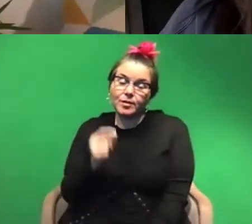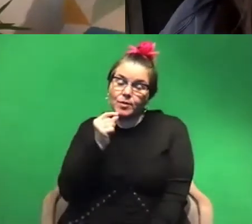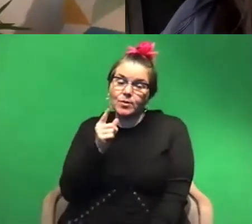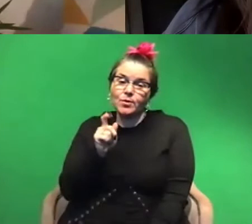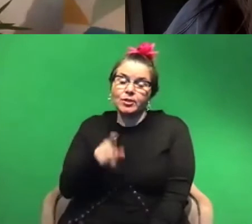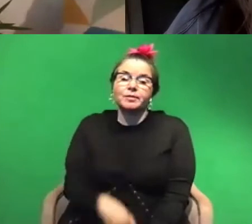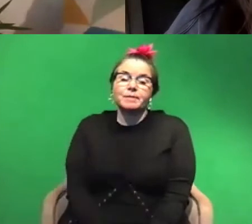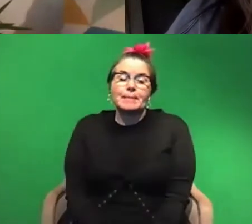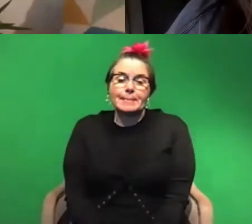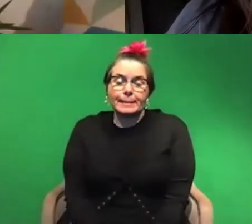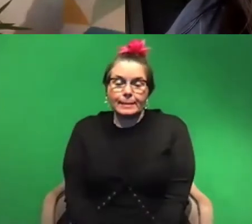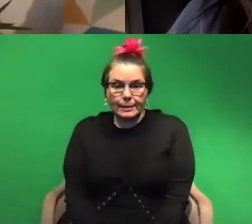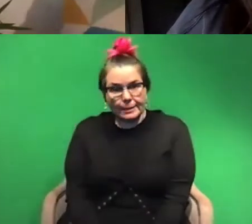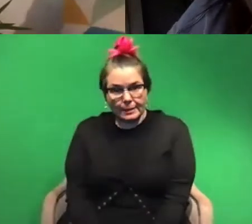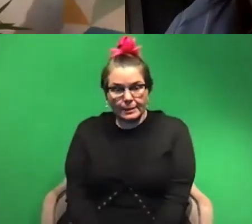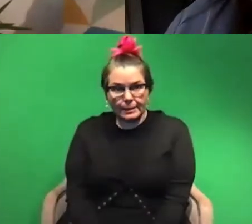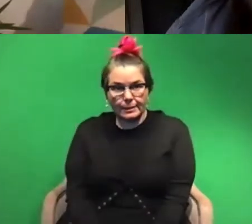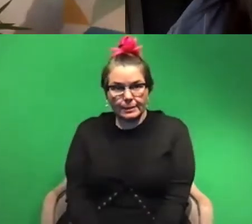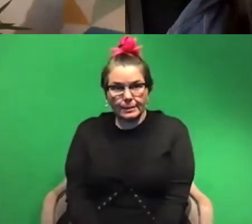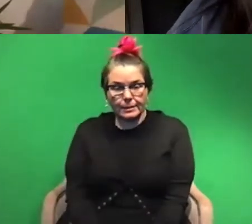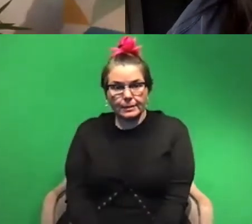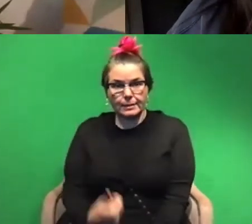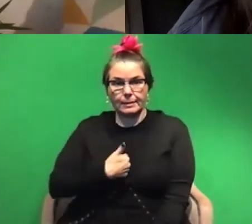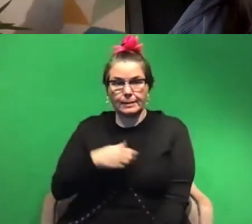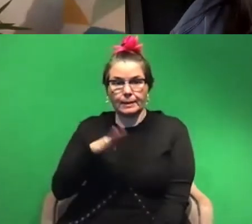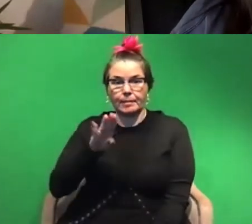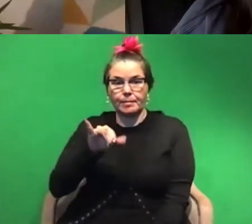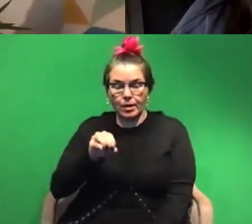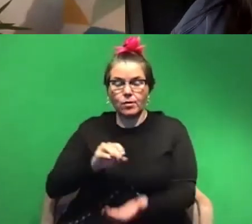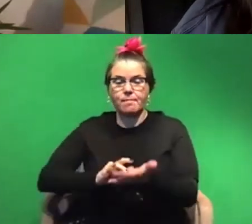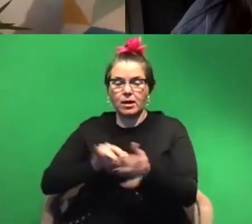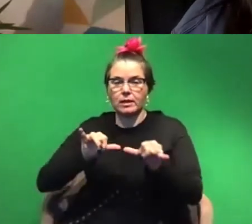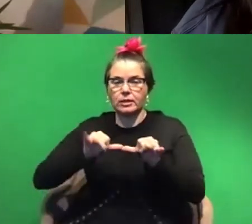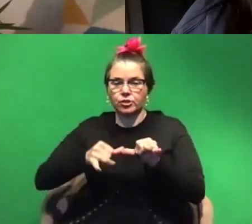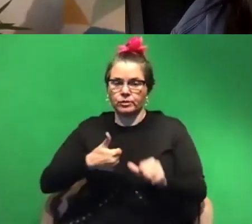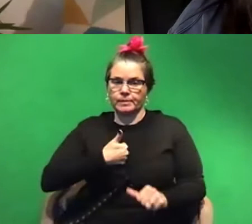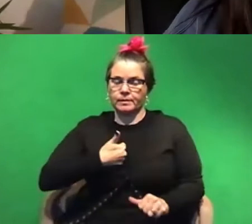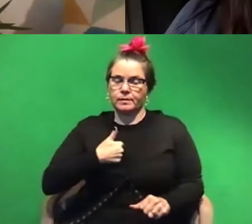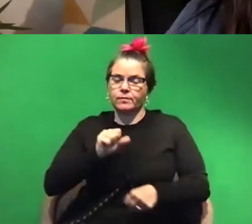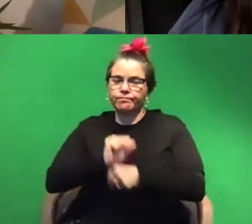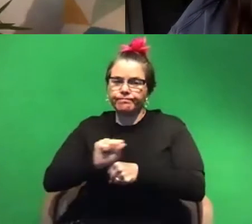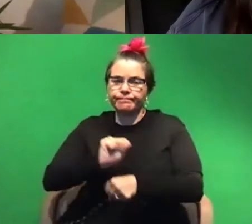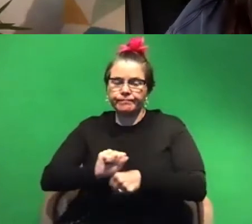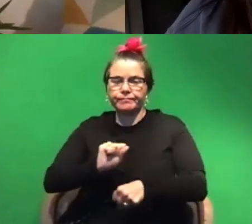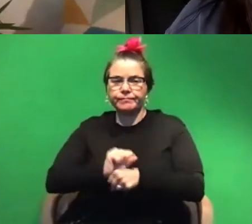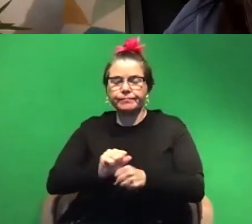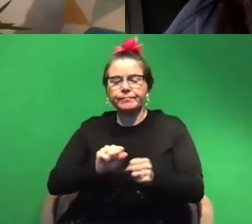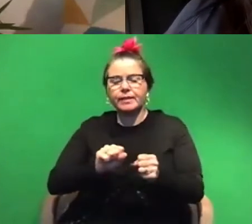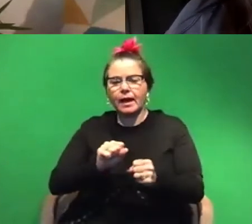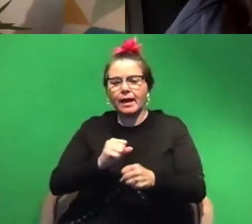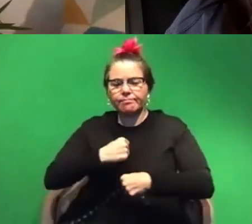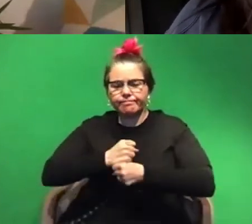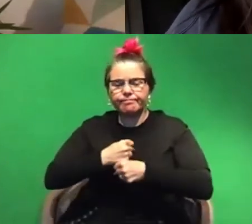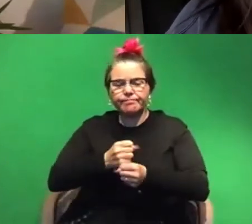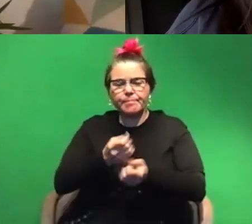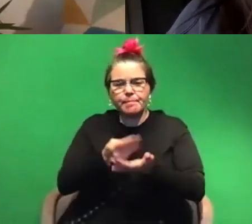So I, as a biomedical engineer, have been working on creating materials for